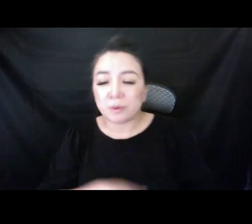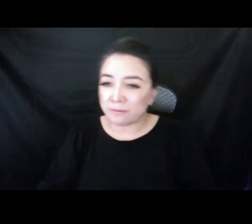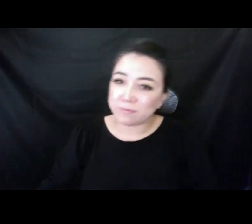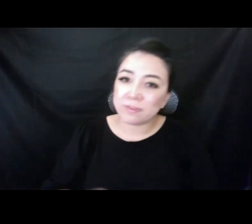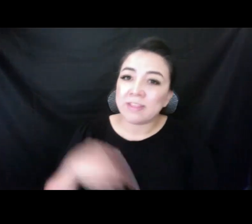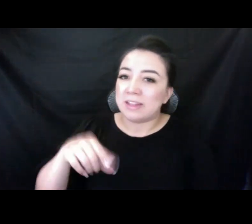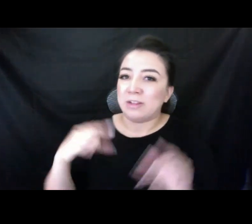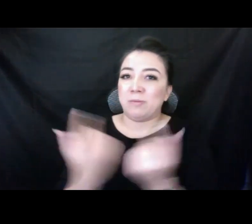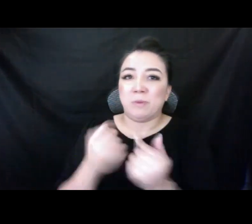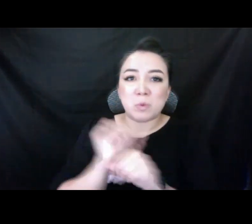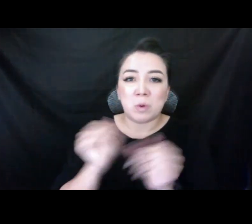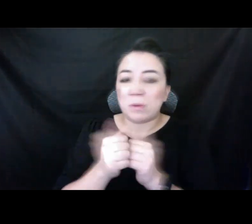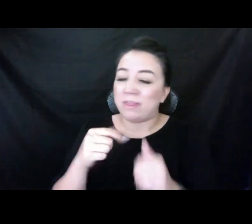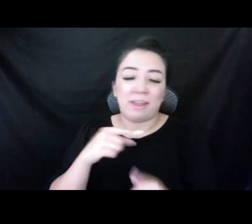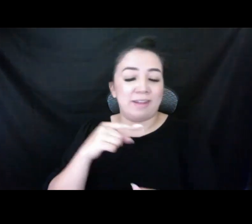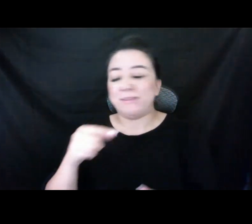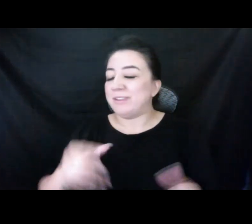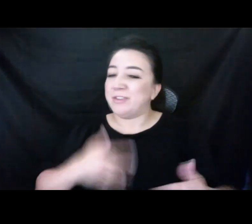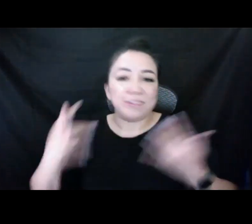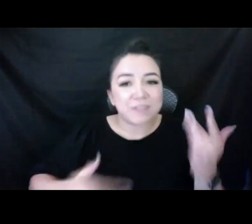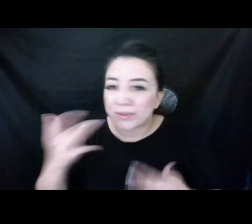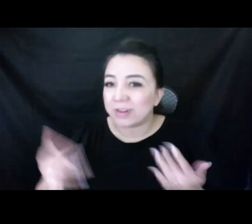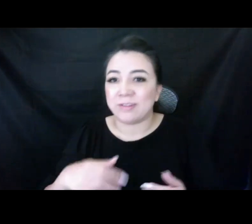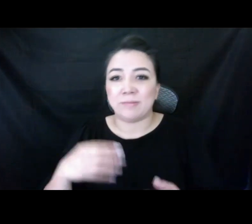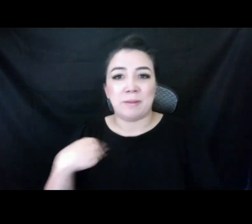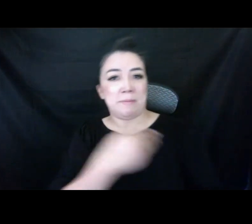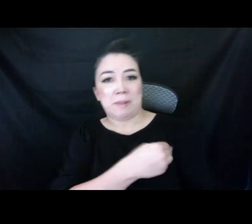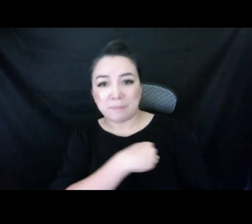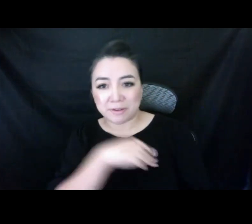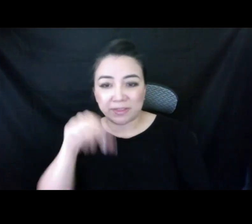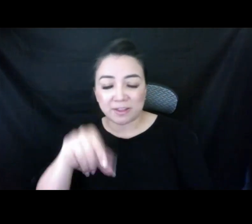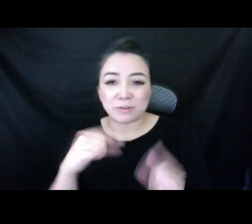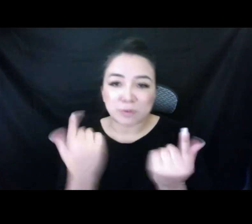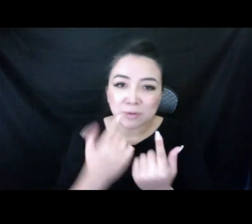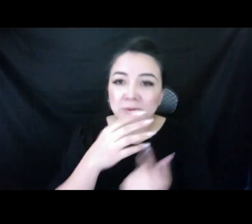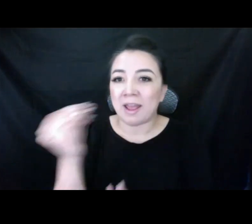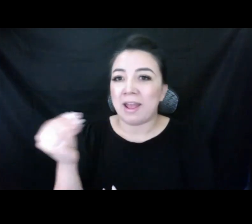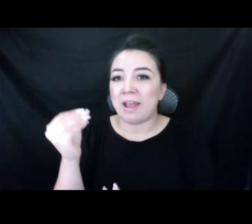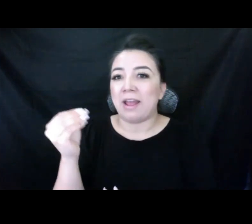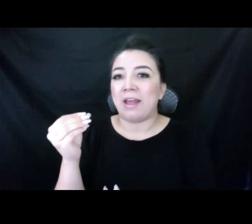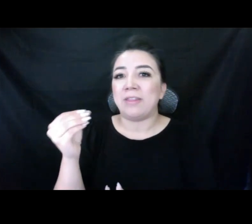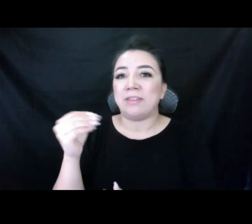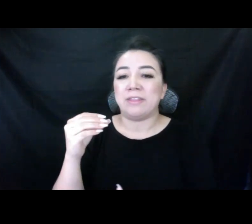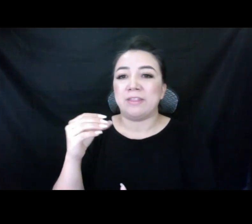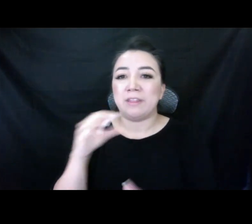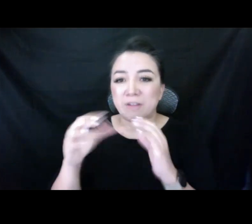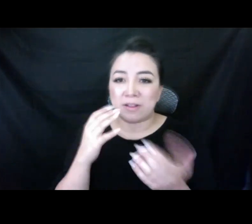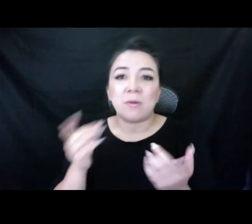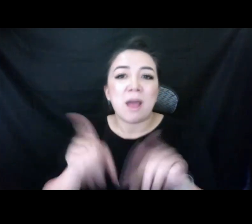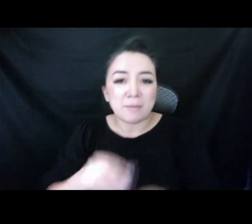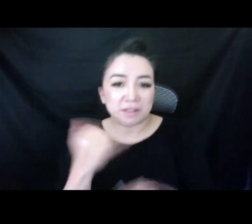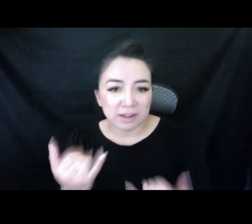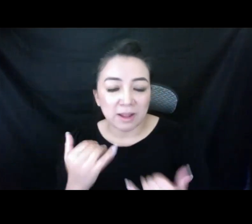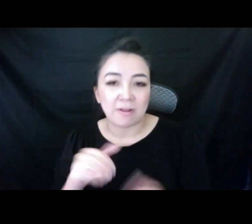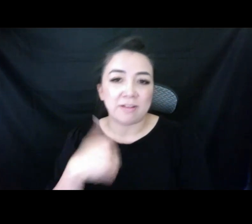to work with, and I'm just thrilled by the membership of this group, and the conversation that's going to happen today about